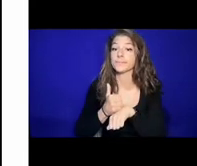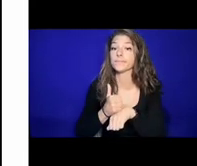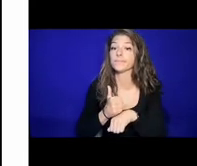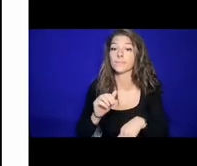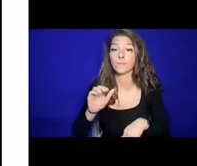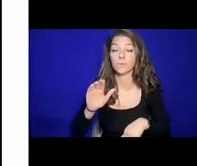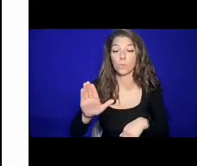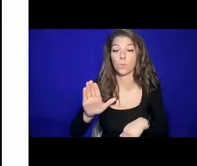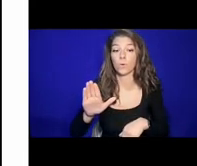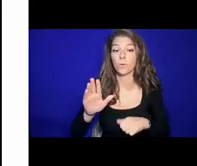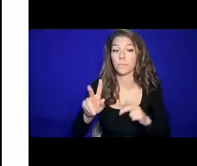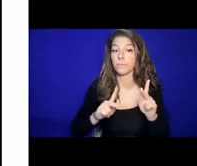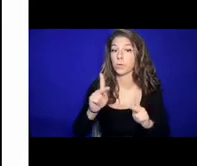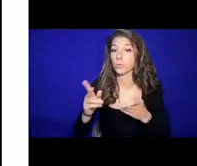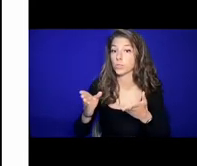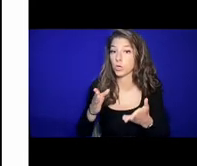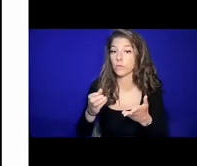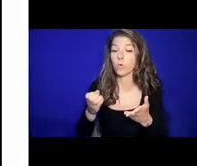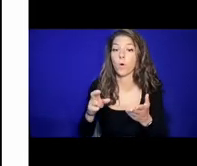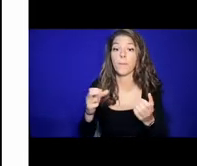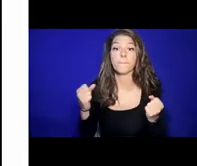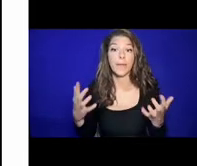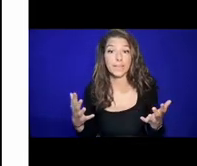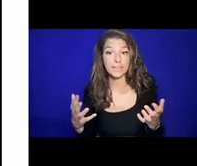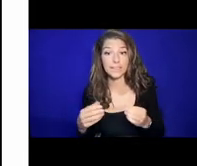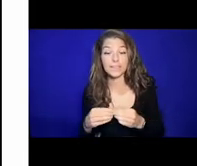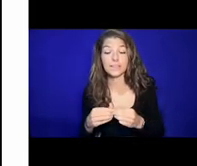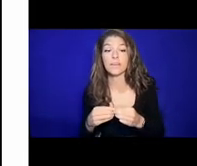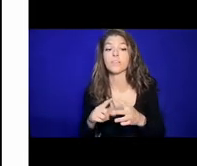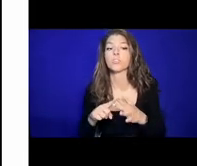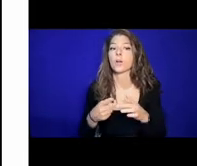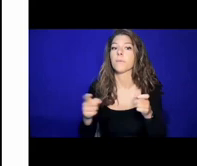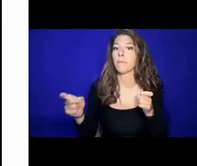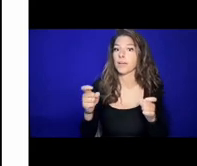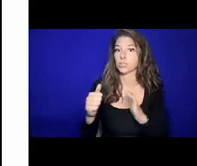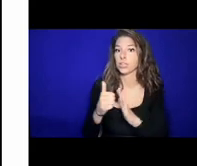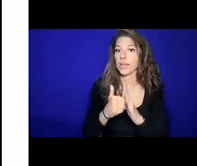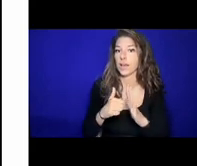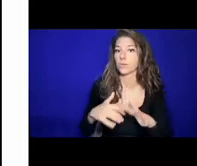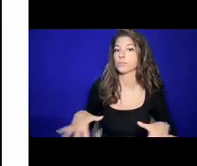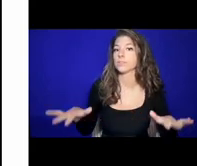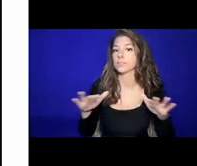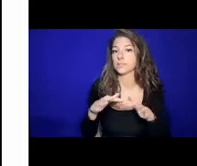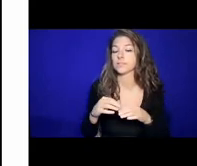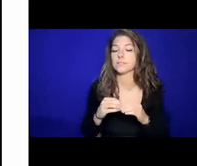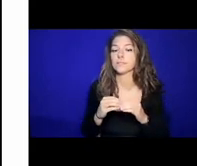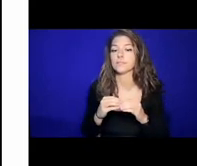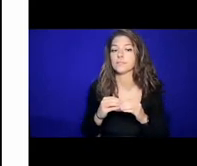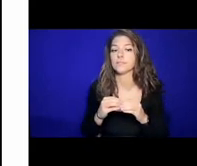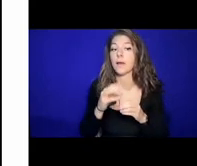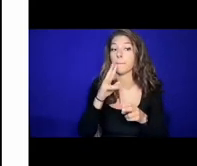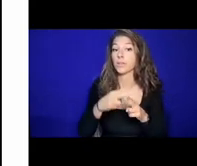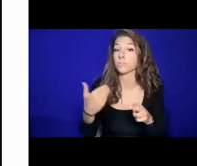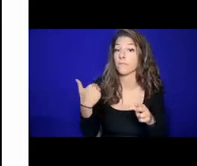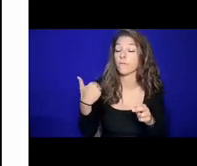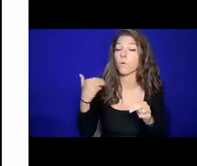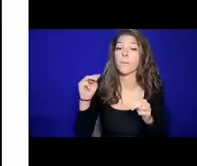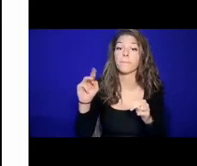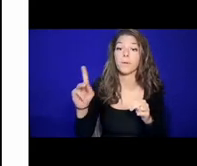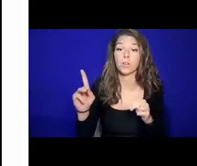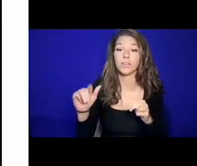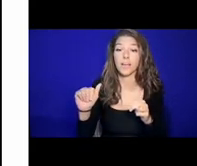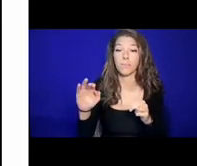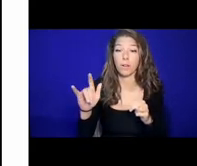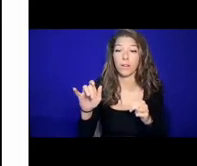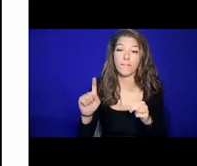of your people you serve, or many, and then you start managing those accounts. As I mentioned before, Maryland ABLE was